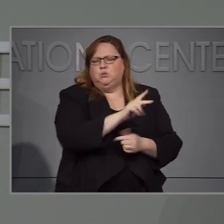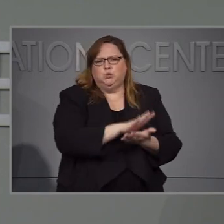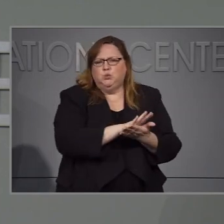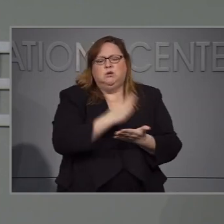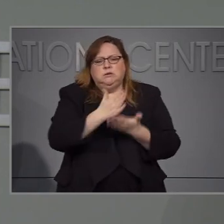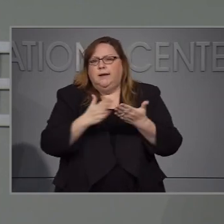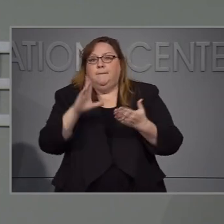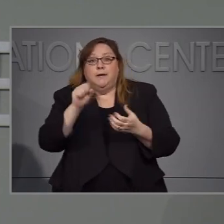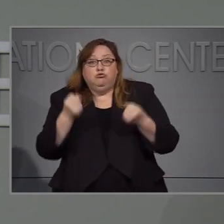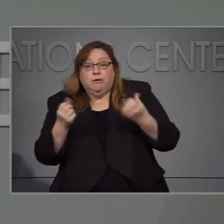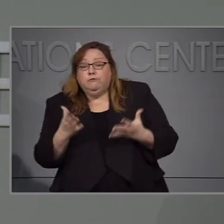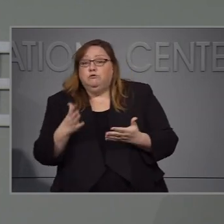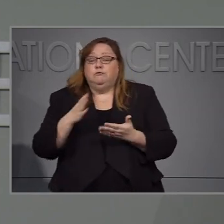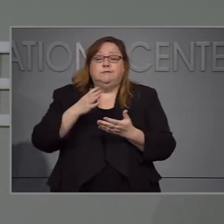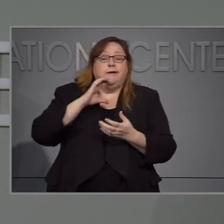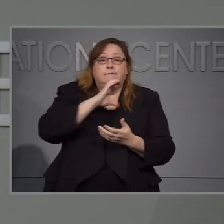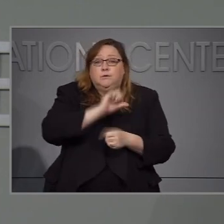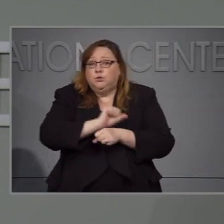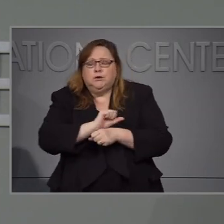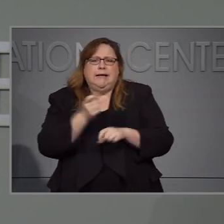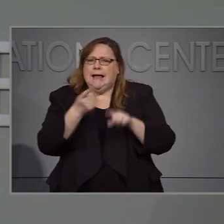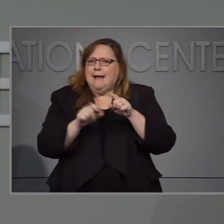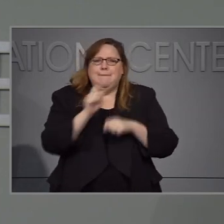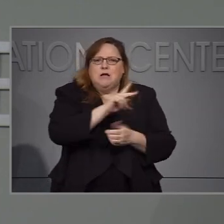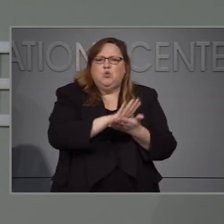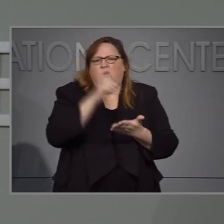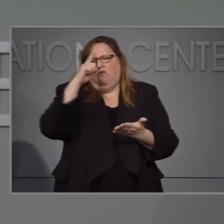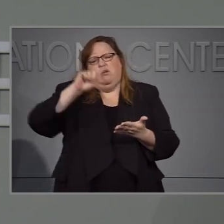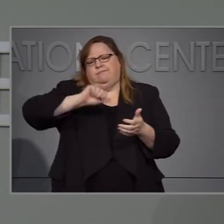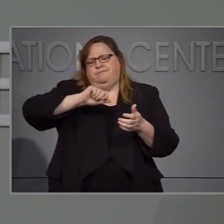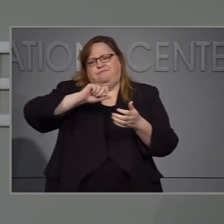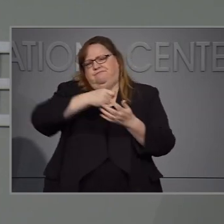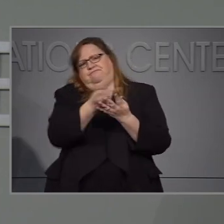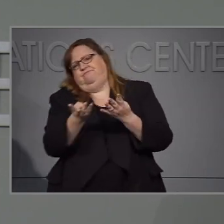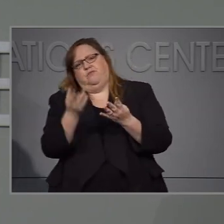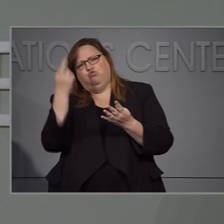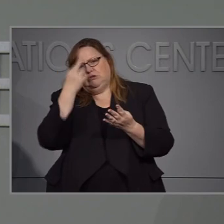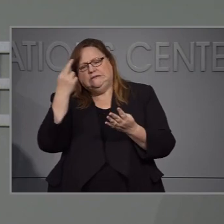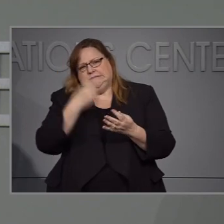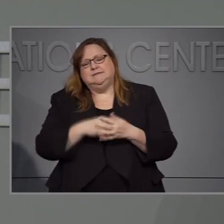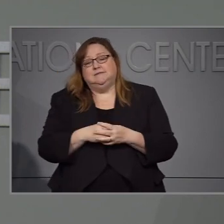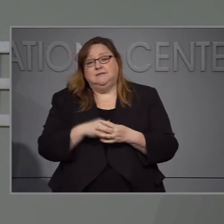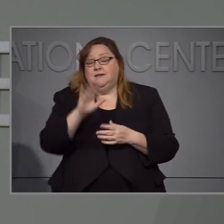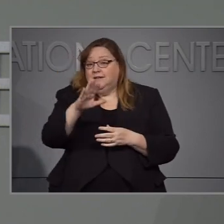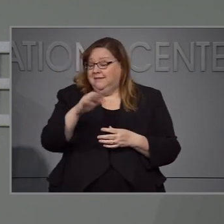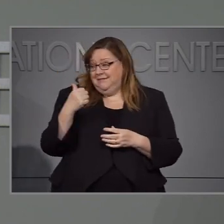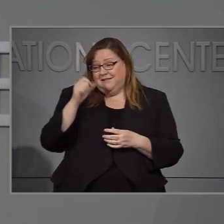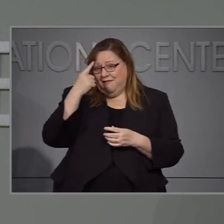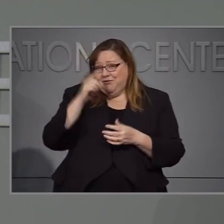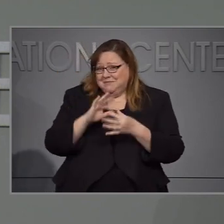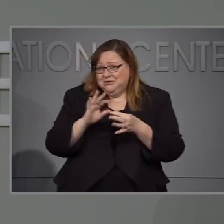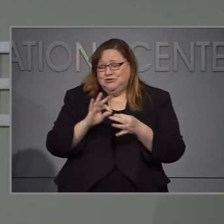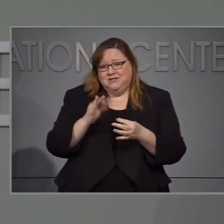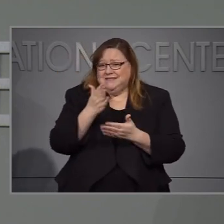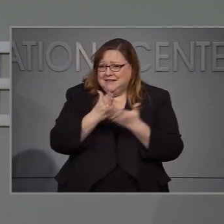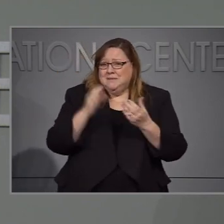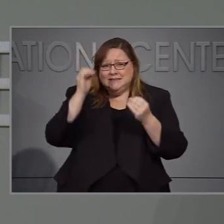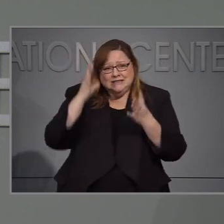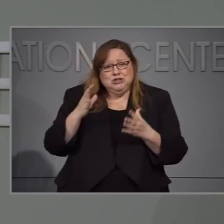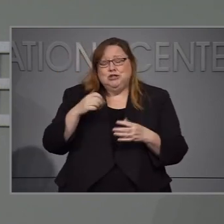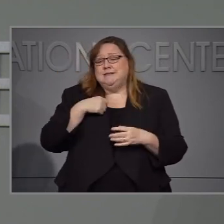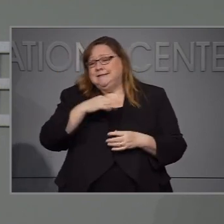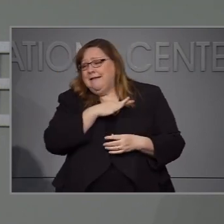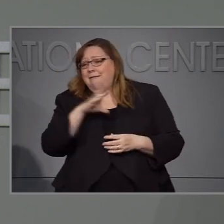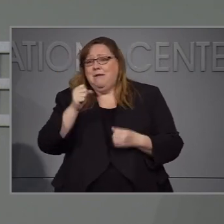governor mentioned, are energetically awaiting the day that they can get back with their students and move forward. So we're